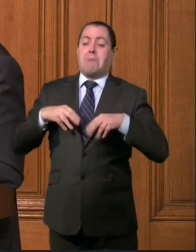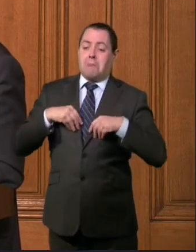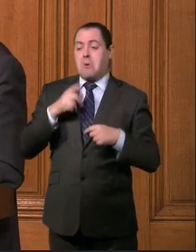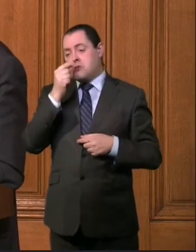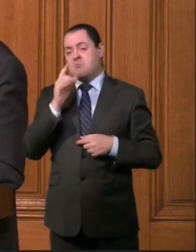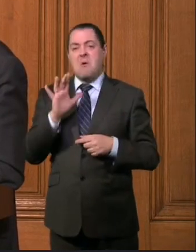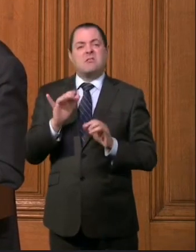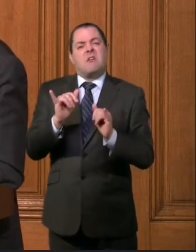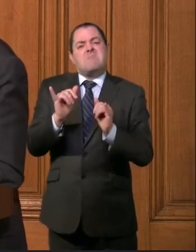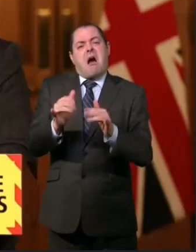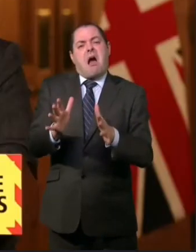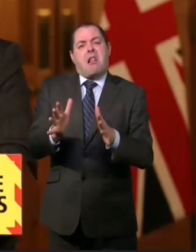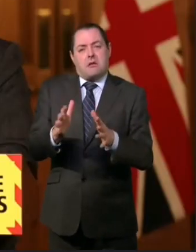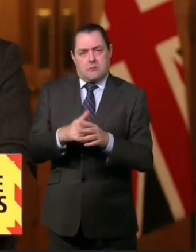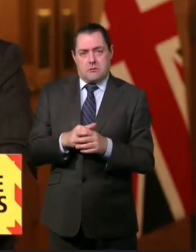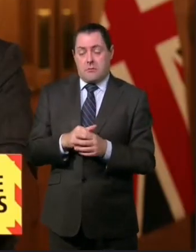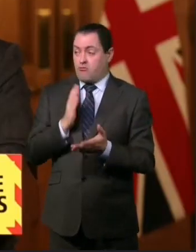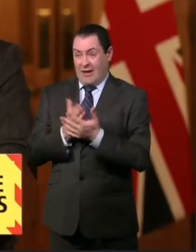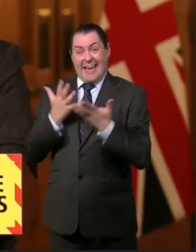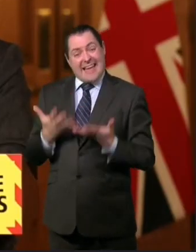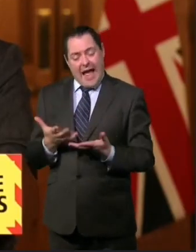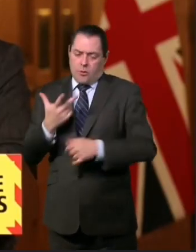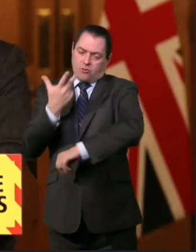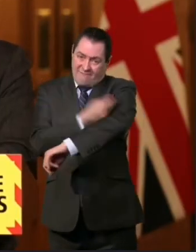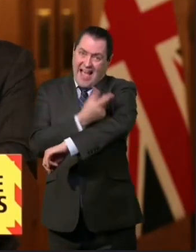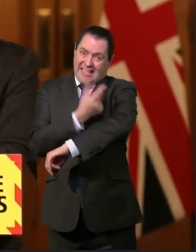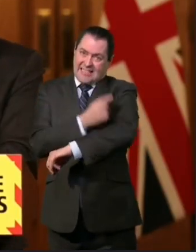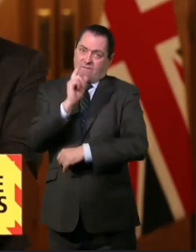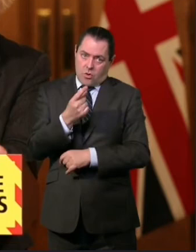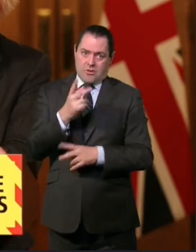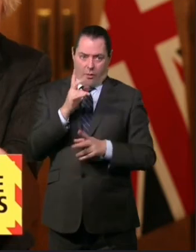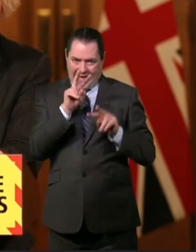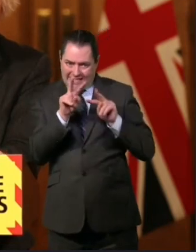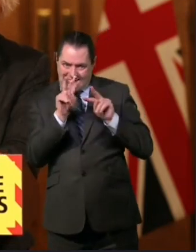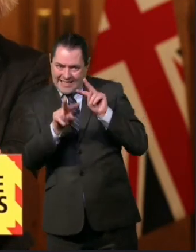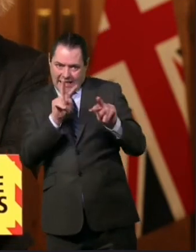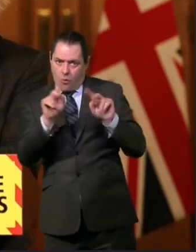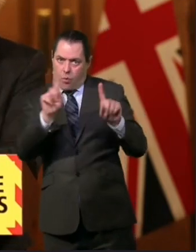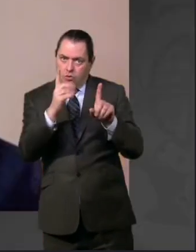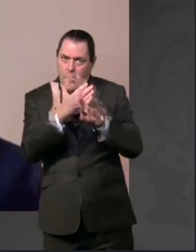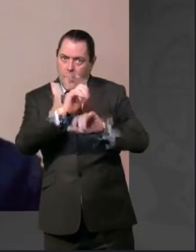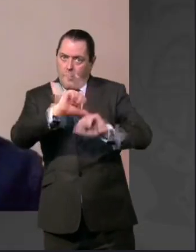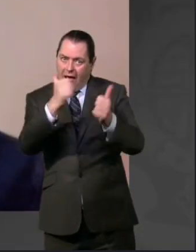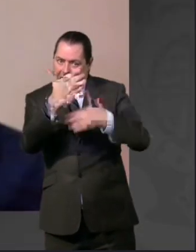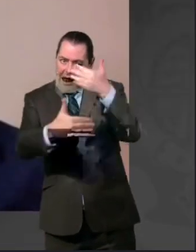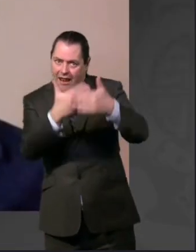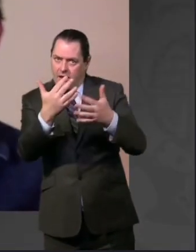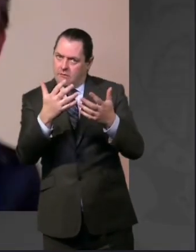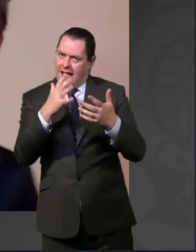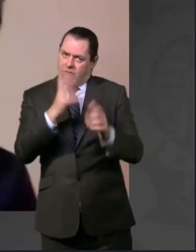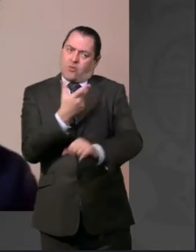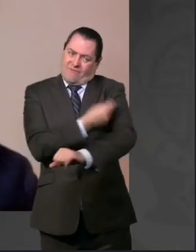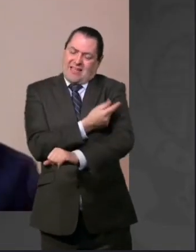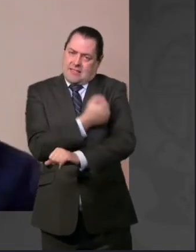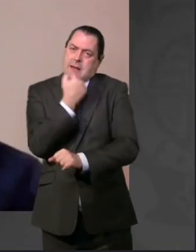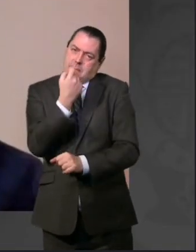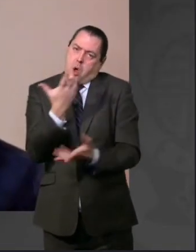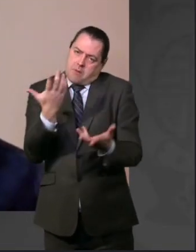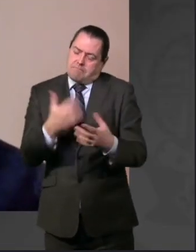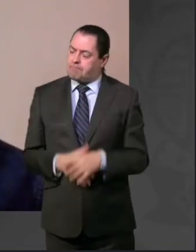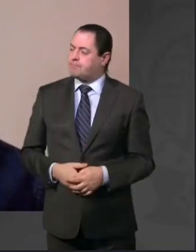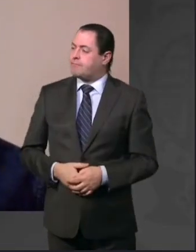what we're doing. Yeah. Thanks, Gordon. Thanks very much. Peter Walker, The Guardian. Thank you very much. Prime Minister,